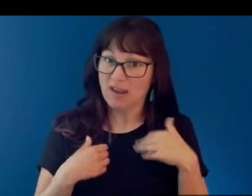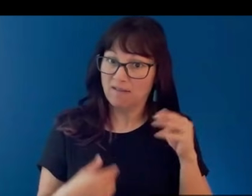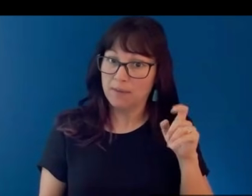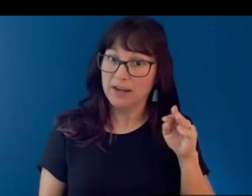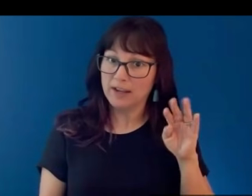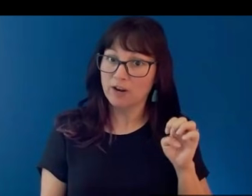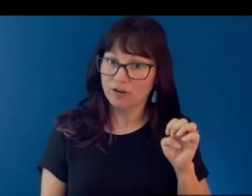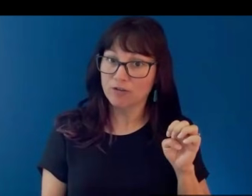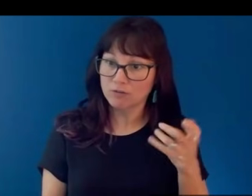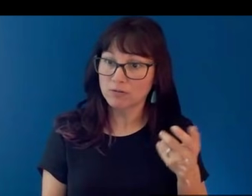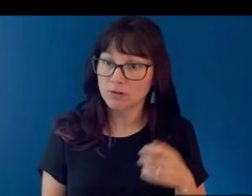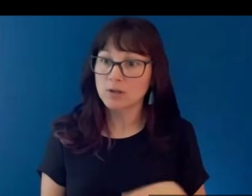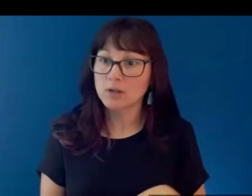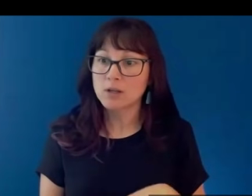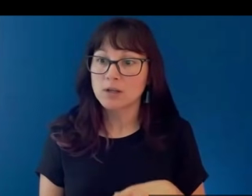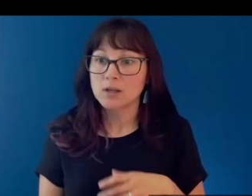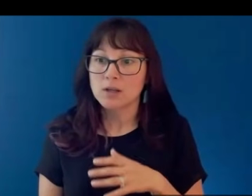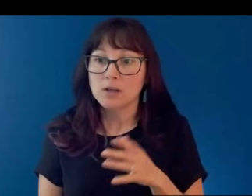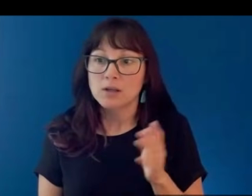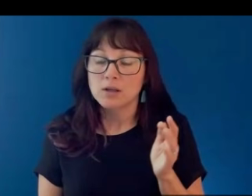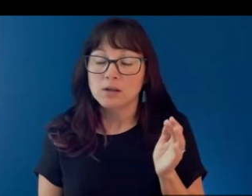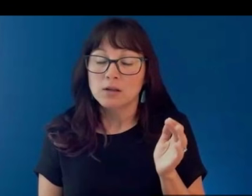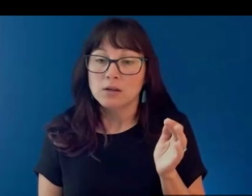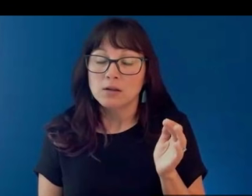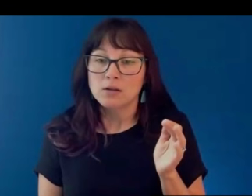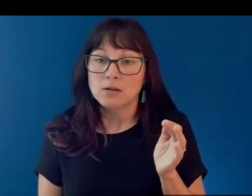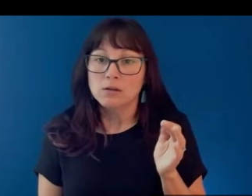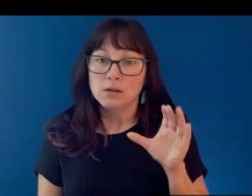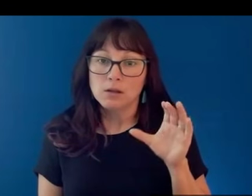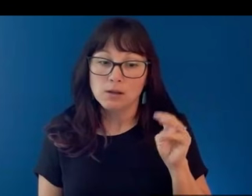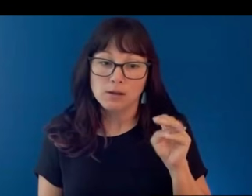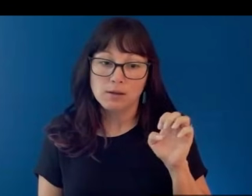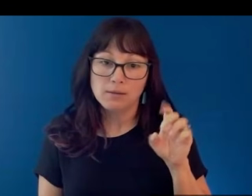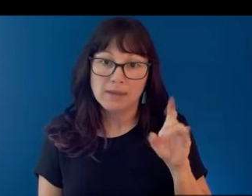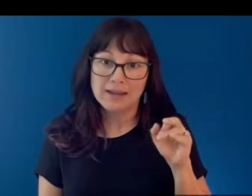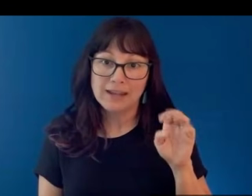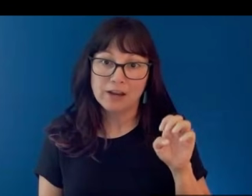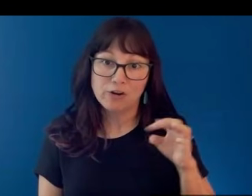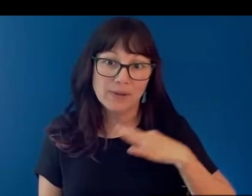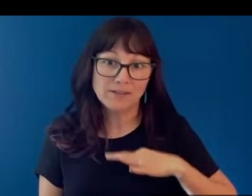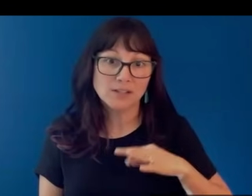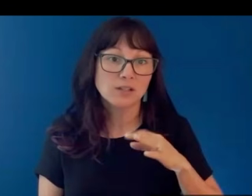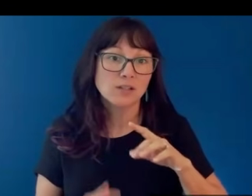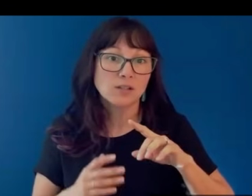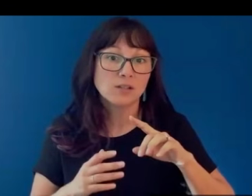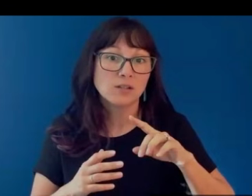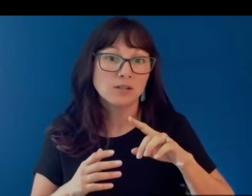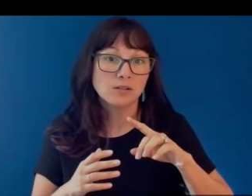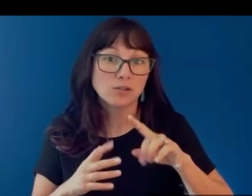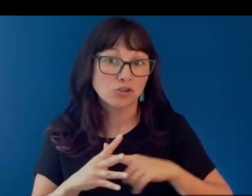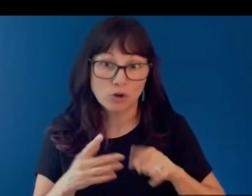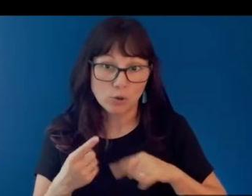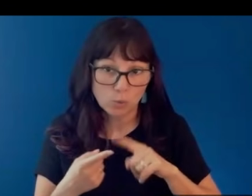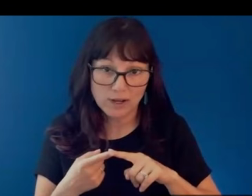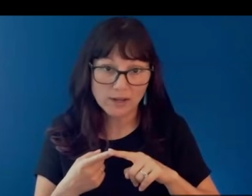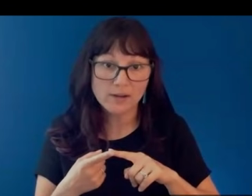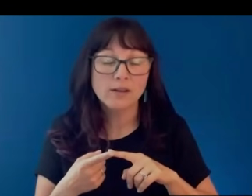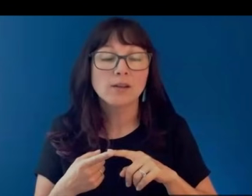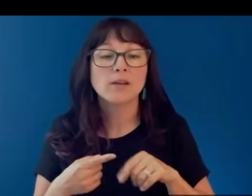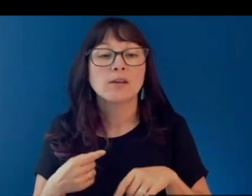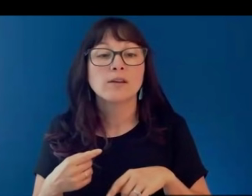coverage. And benefits for Medicare start 24 months after they